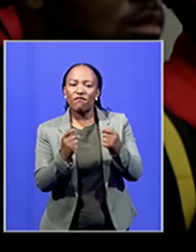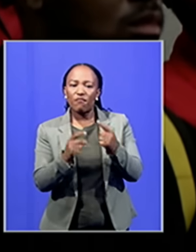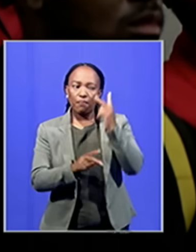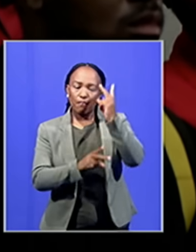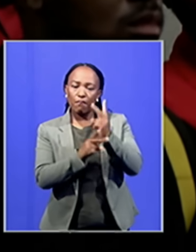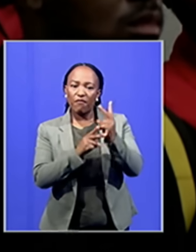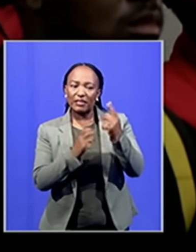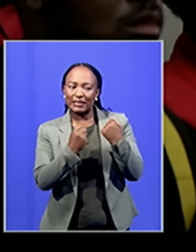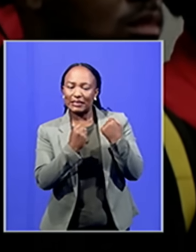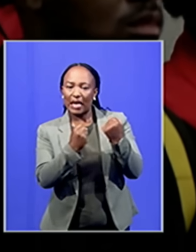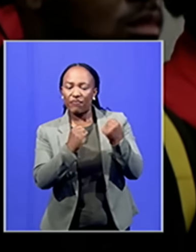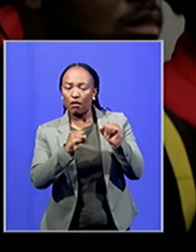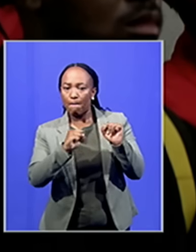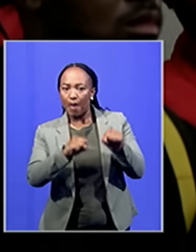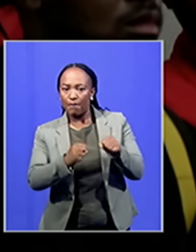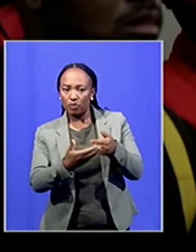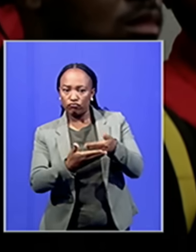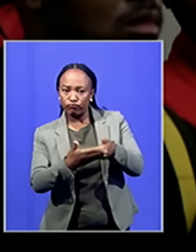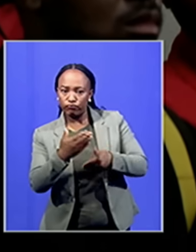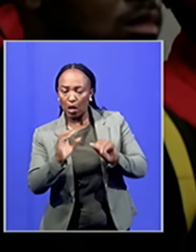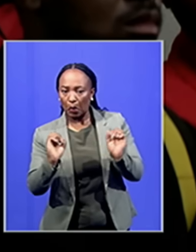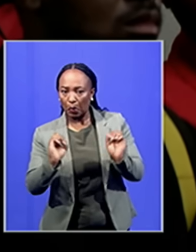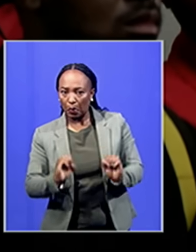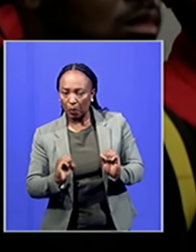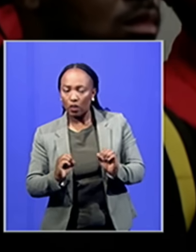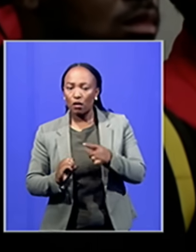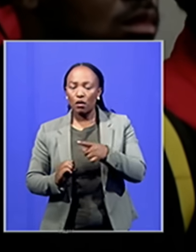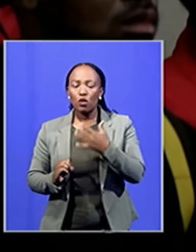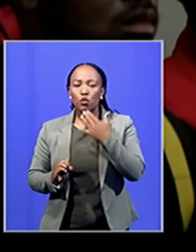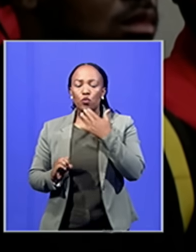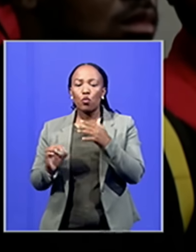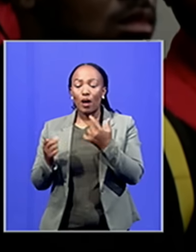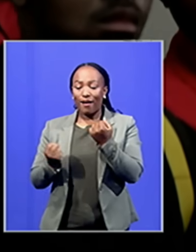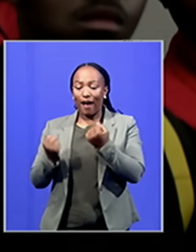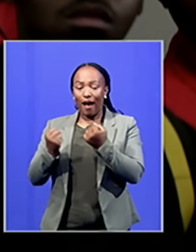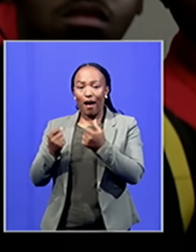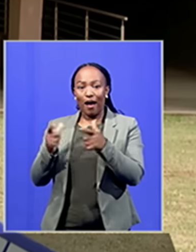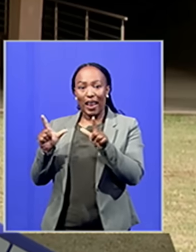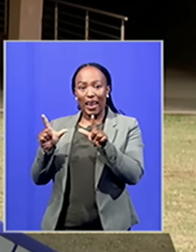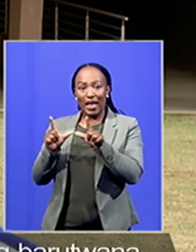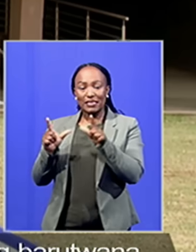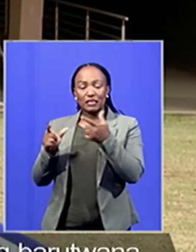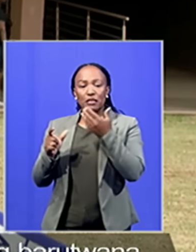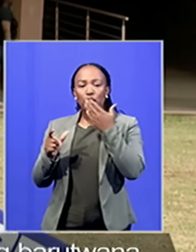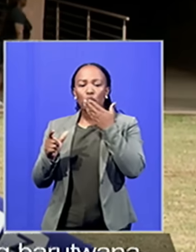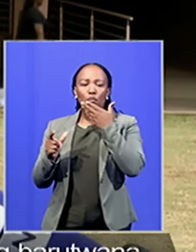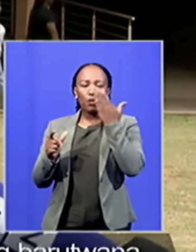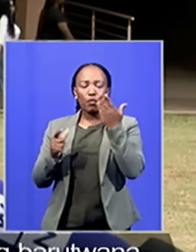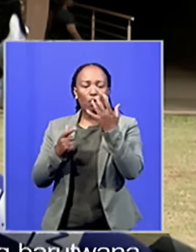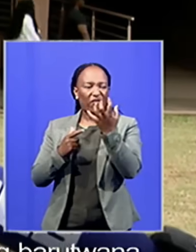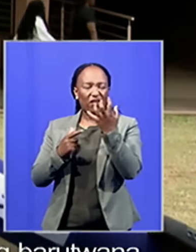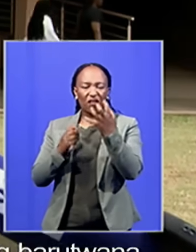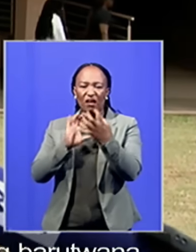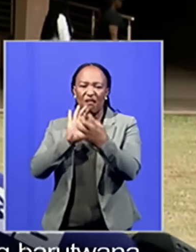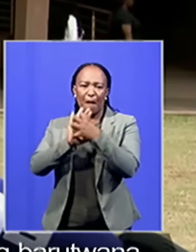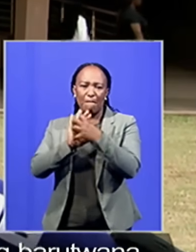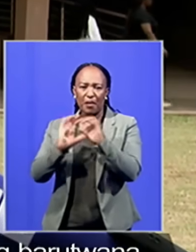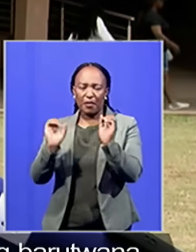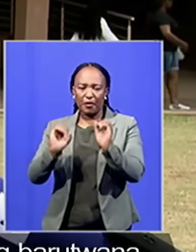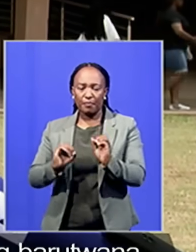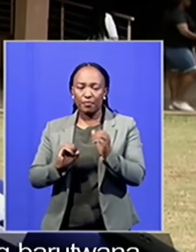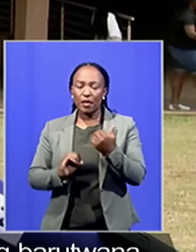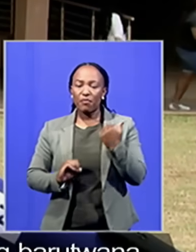professional driving permit, 1 count of driving an unlicensed motor vehicle. Initially, the charge was culpable homicide,